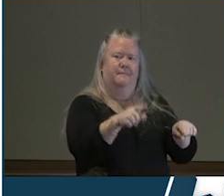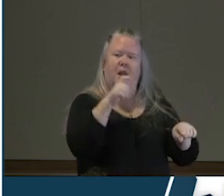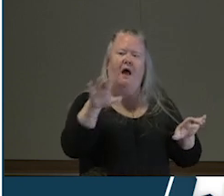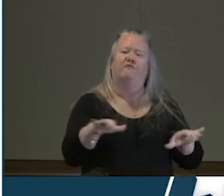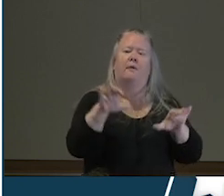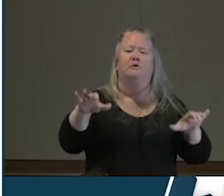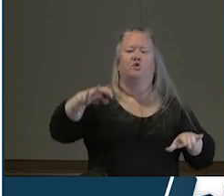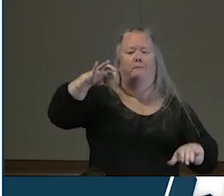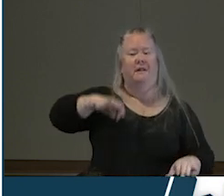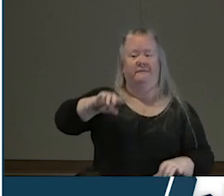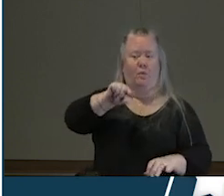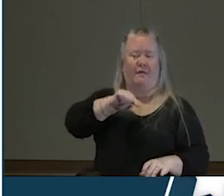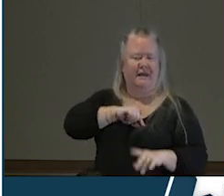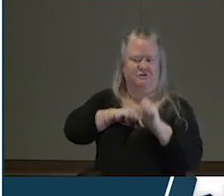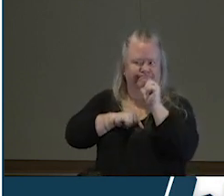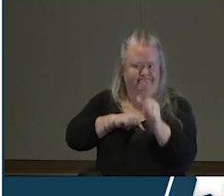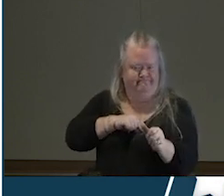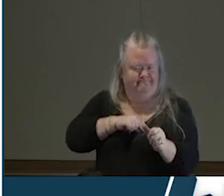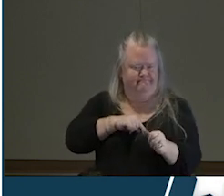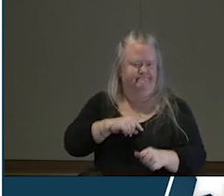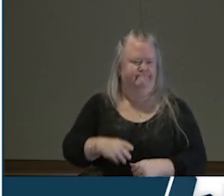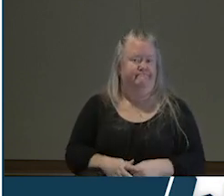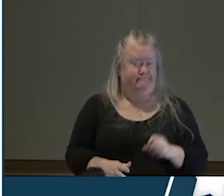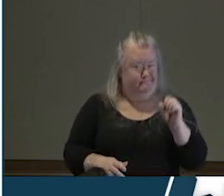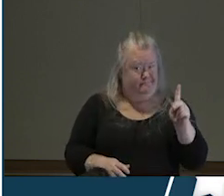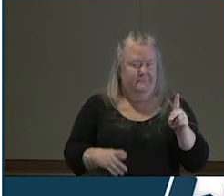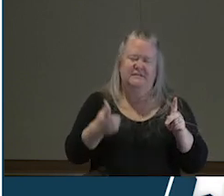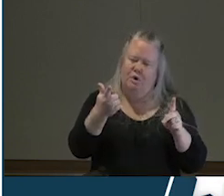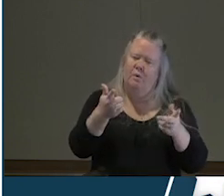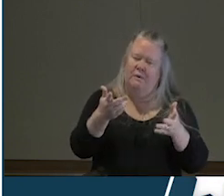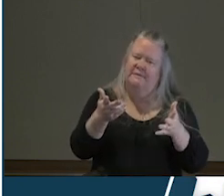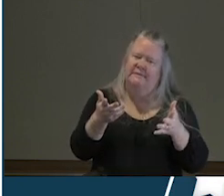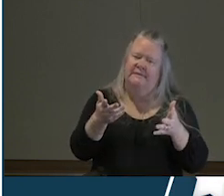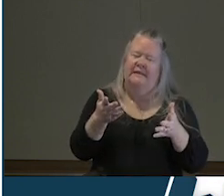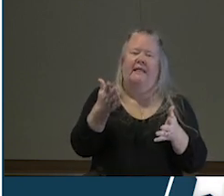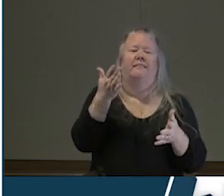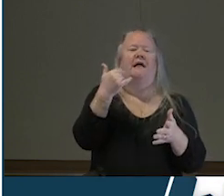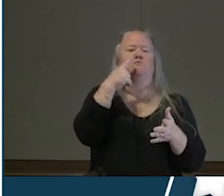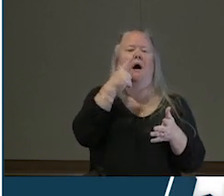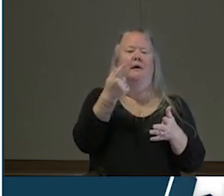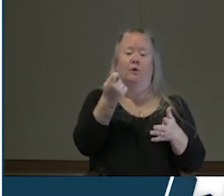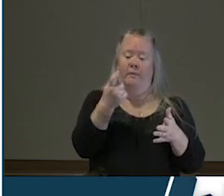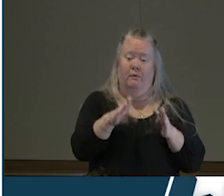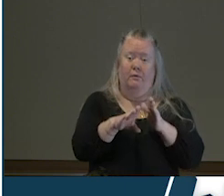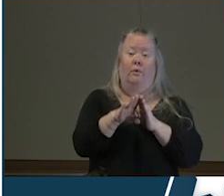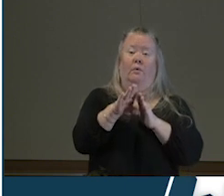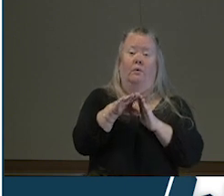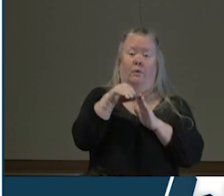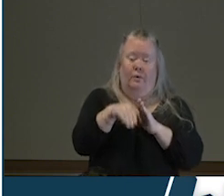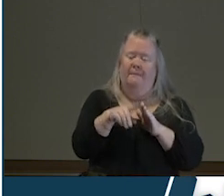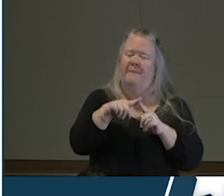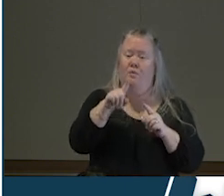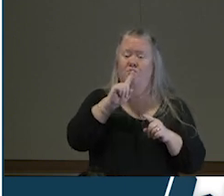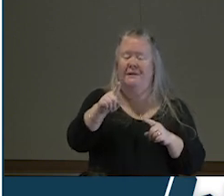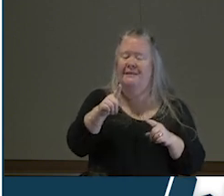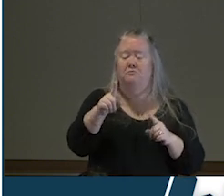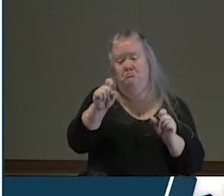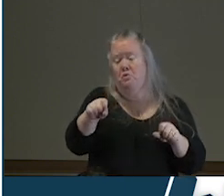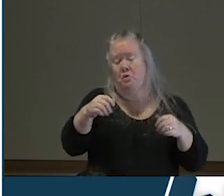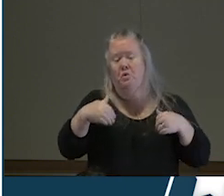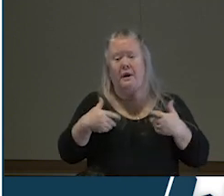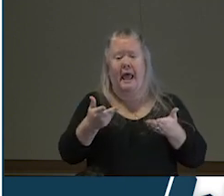a benefit qualification. Okay, so that's where it'll pick up a little bit, but ultimately, yeah, I mean, you could